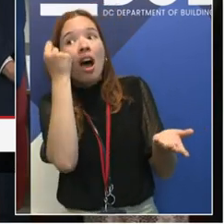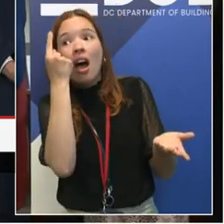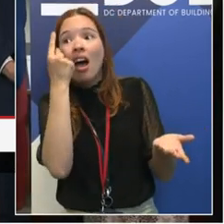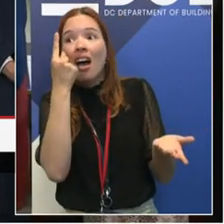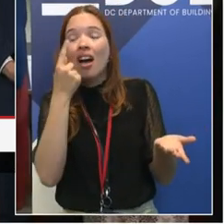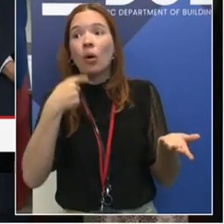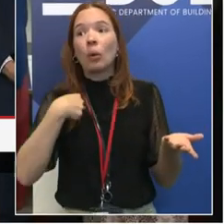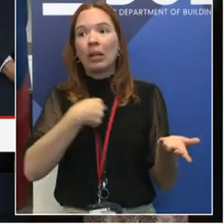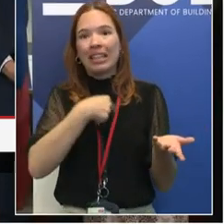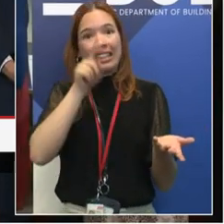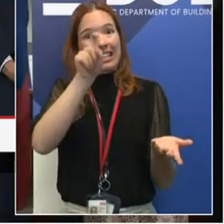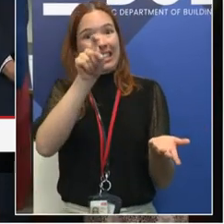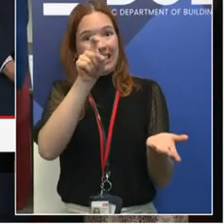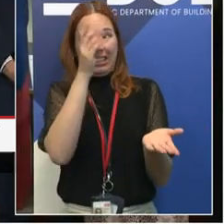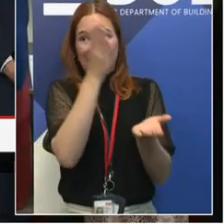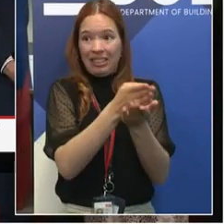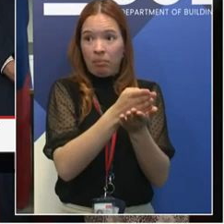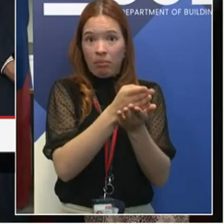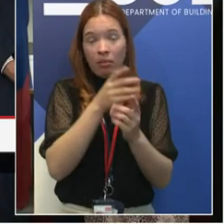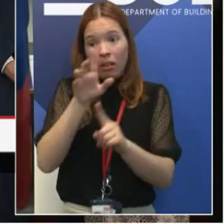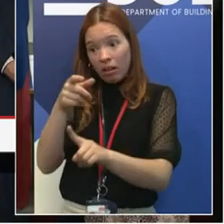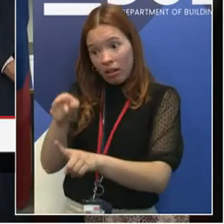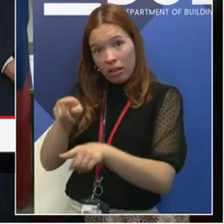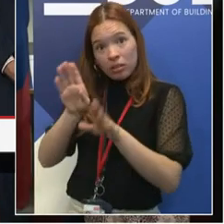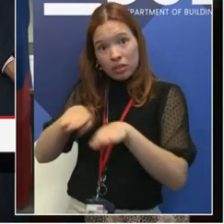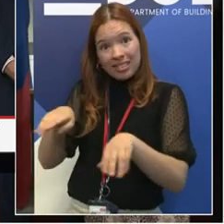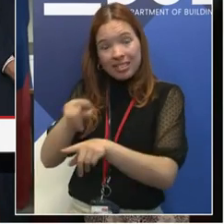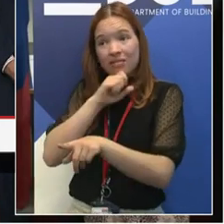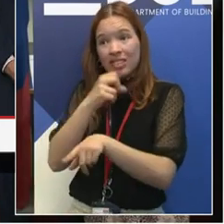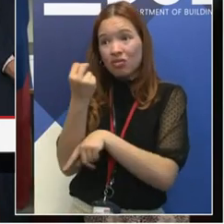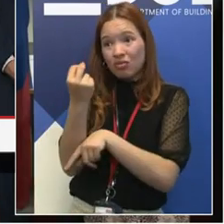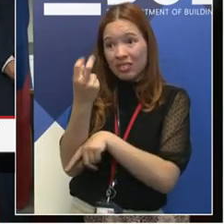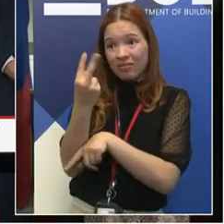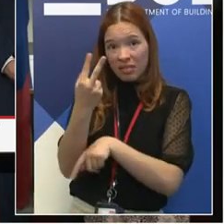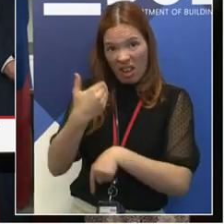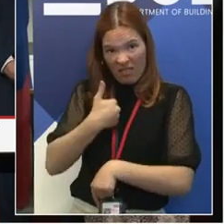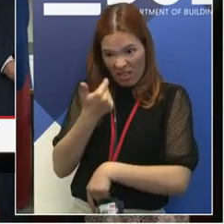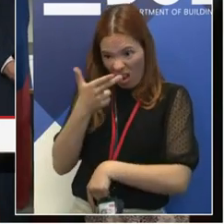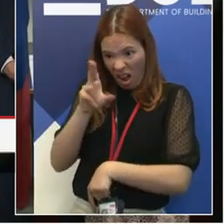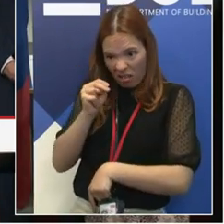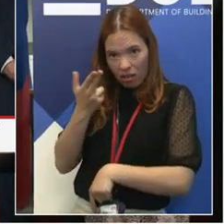for them is to go back home in that environment, in some environments.